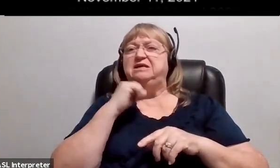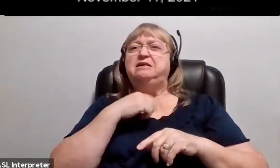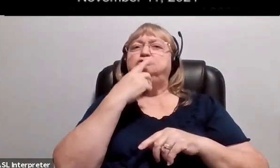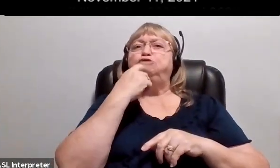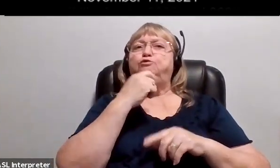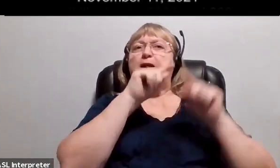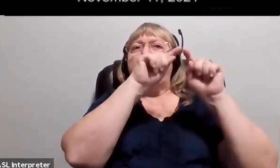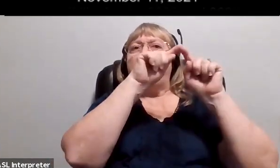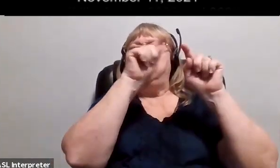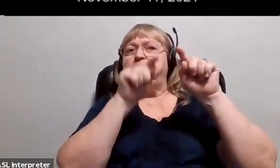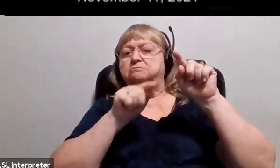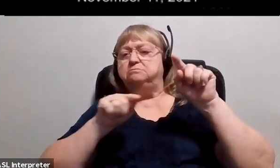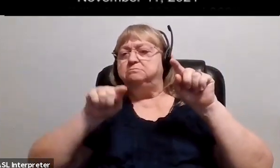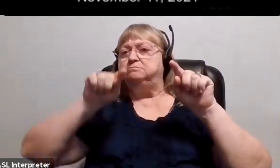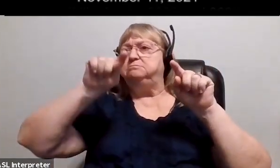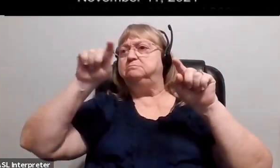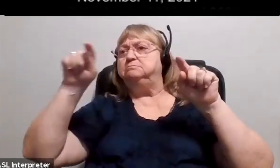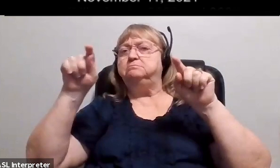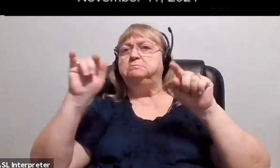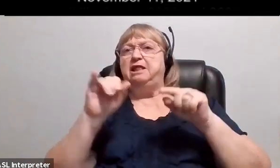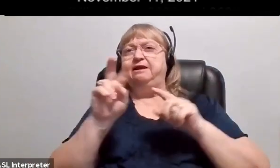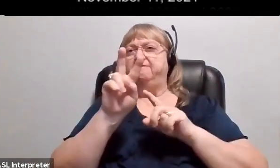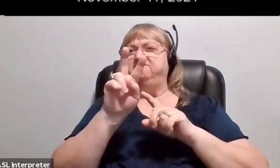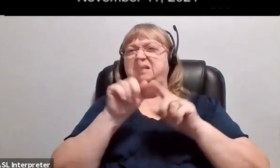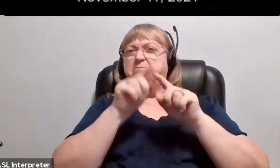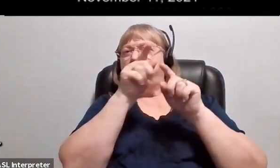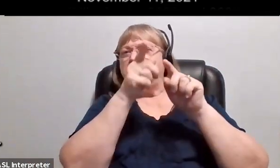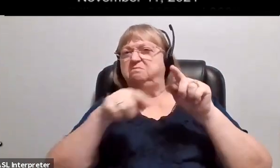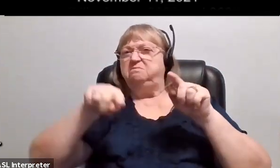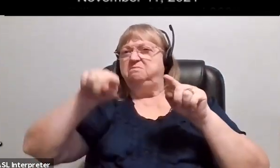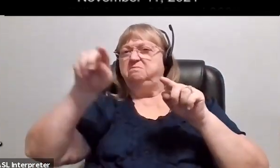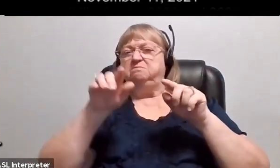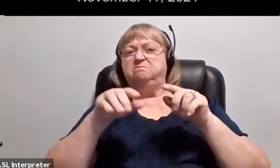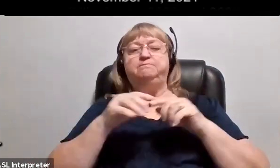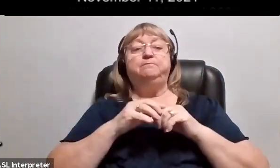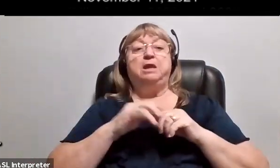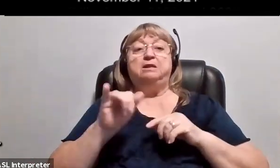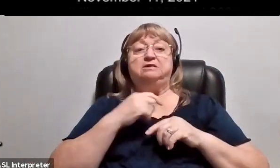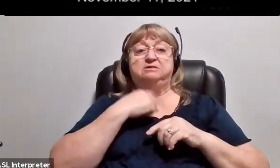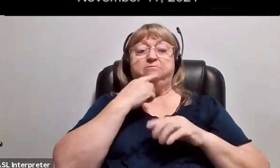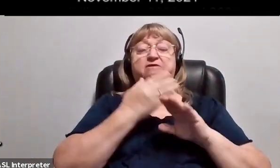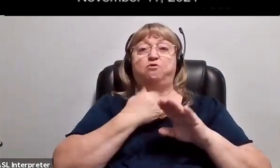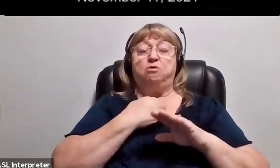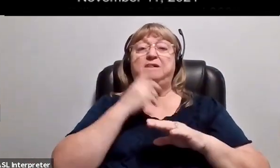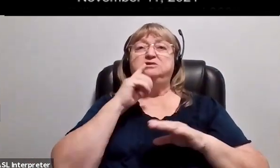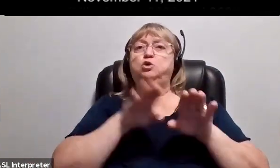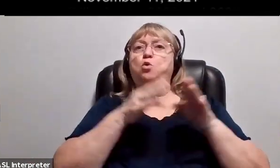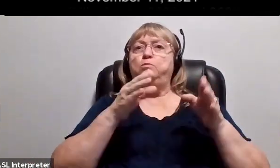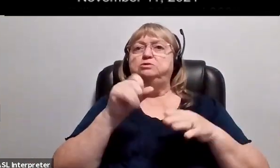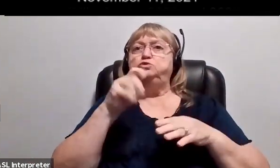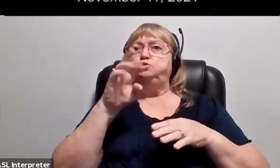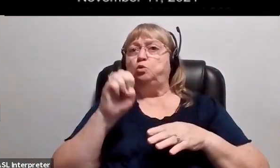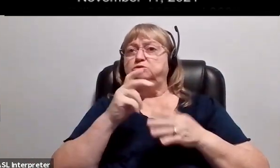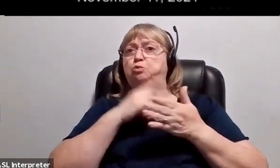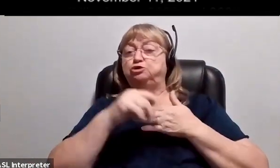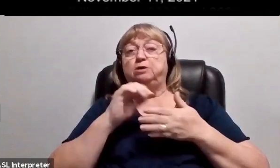that descends and ascends like a curved V. And as I mentioned before, LightSound is an open source project. So that means you can